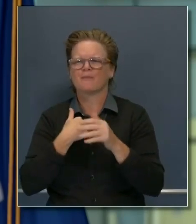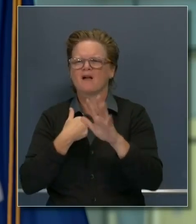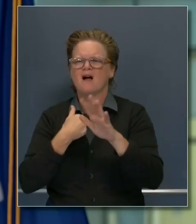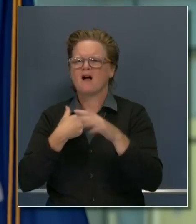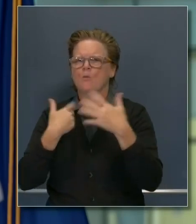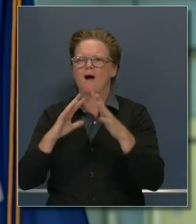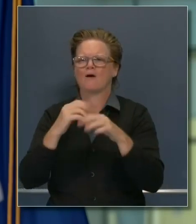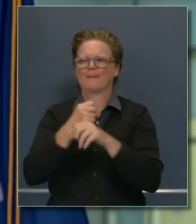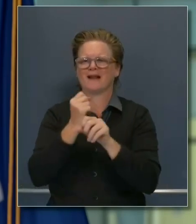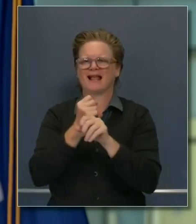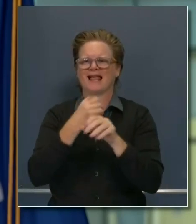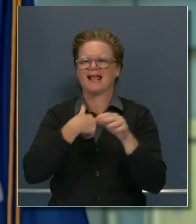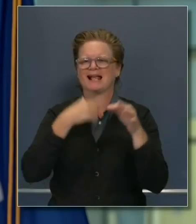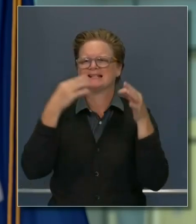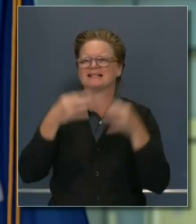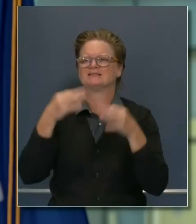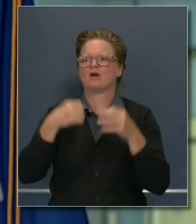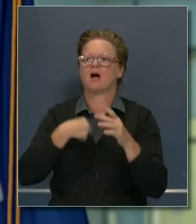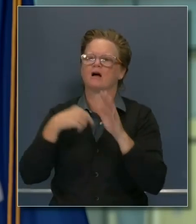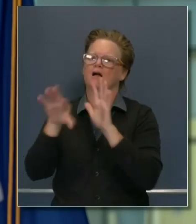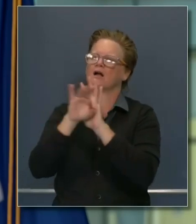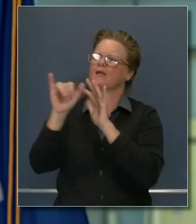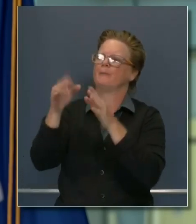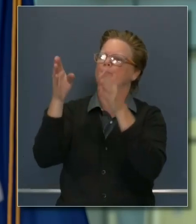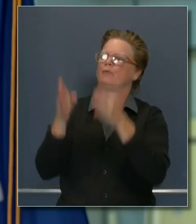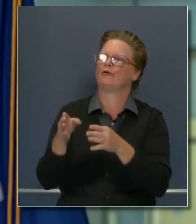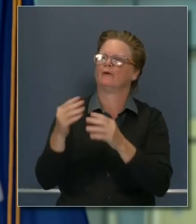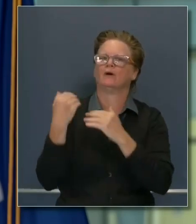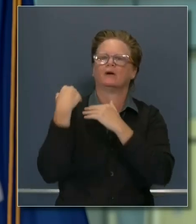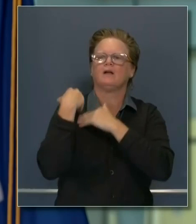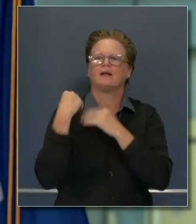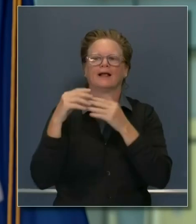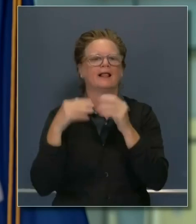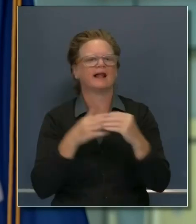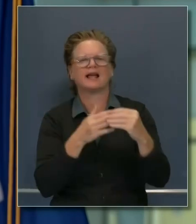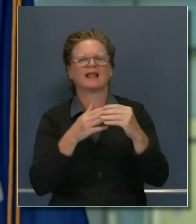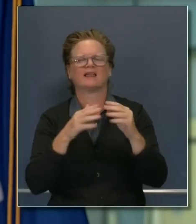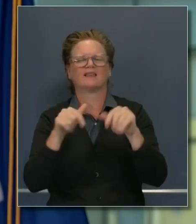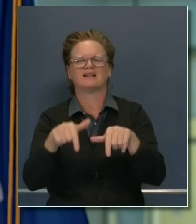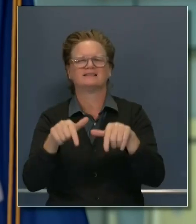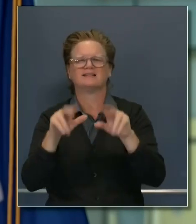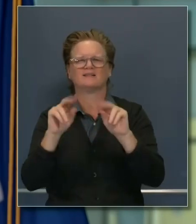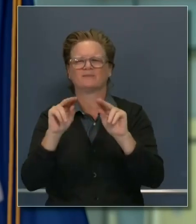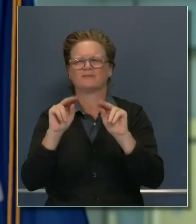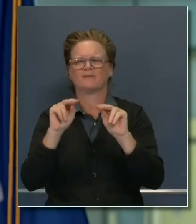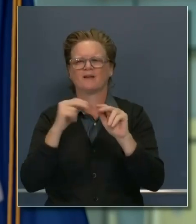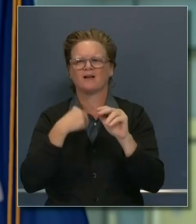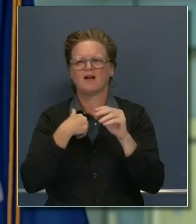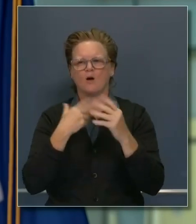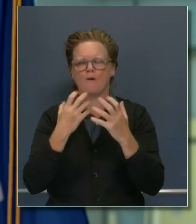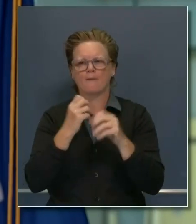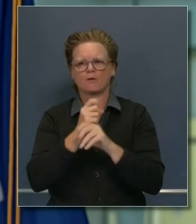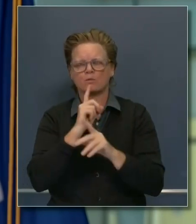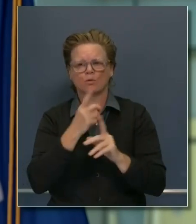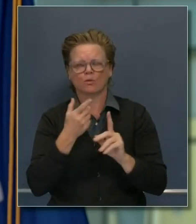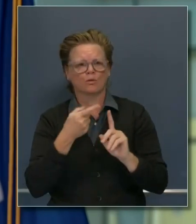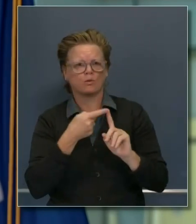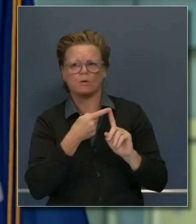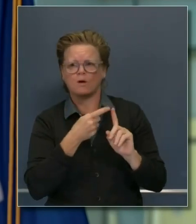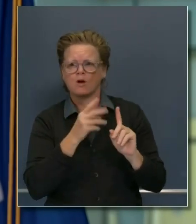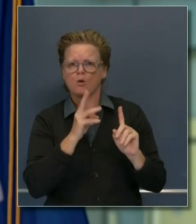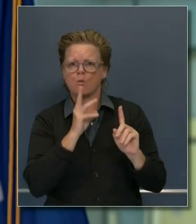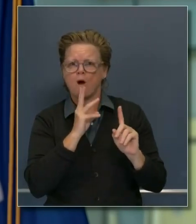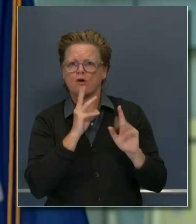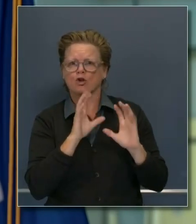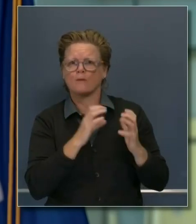about appointments or reappointments, particularly on regional bodies, water boards, and air quality districts